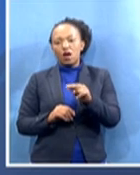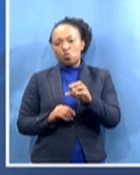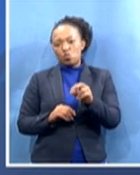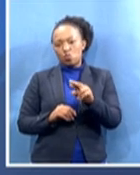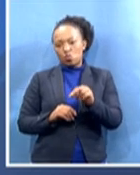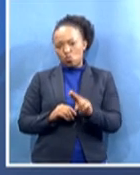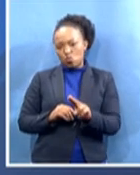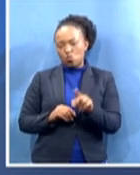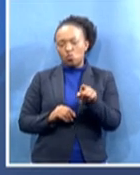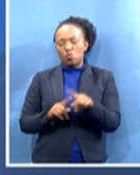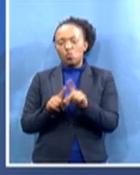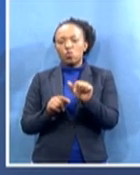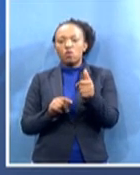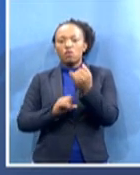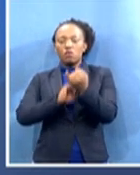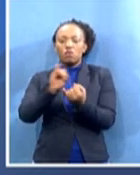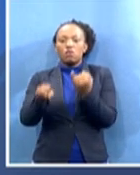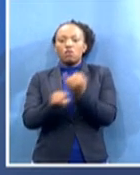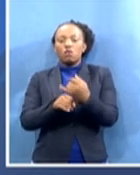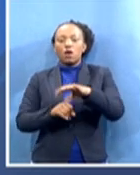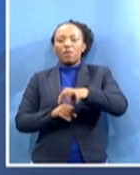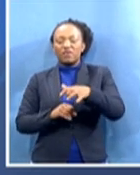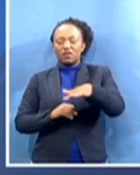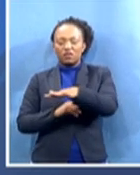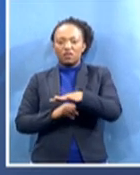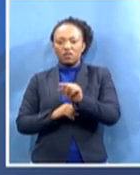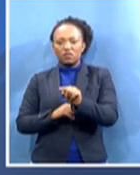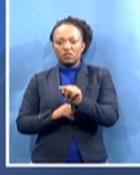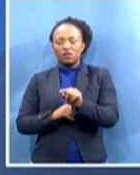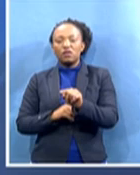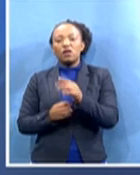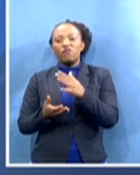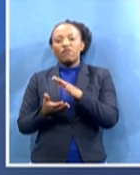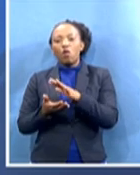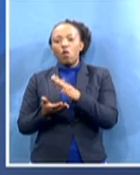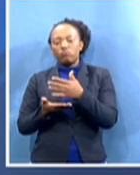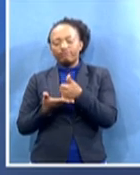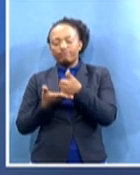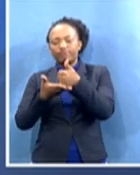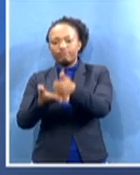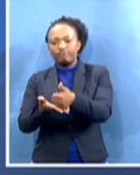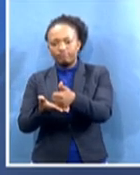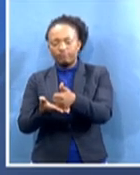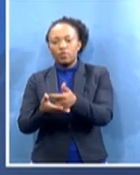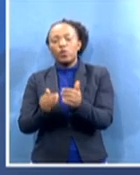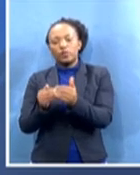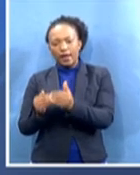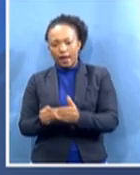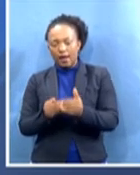provincial authority, first thing to take care of people. Because when these things